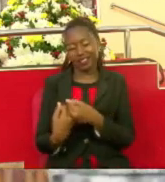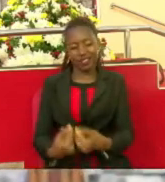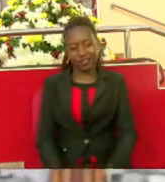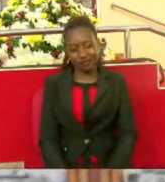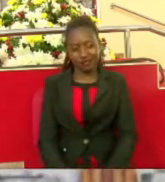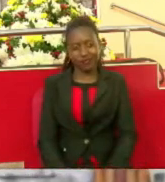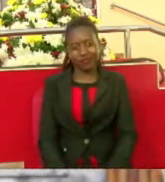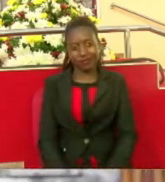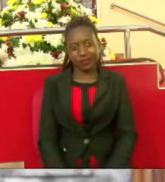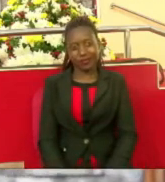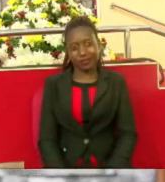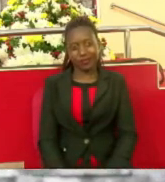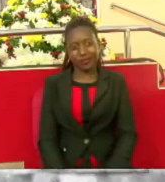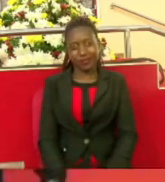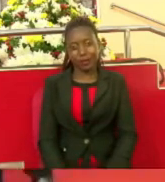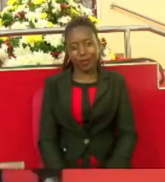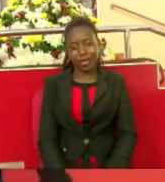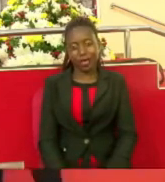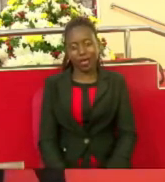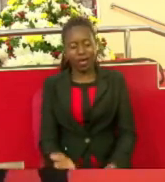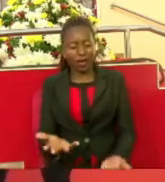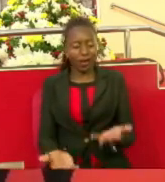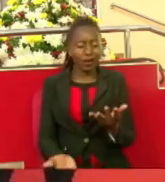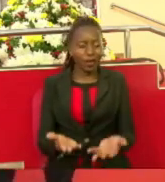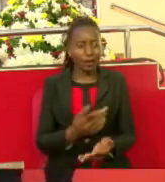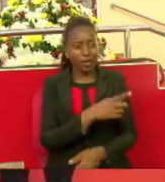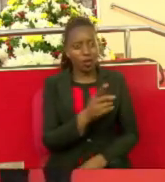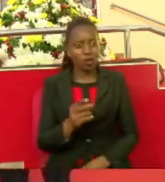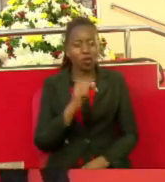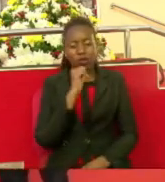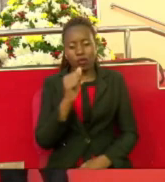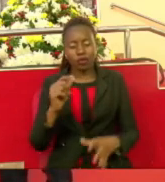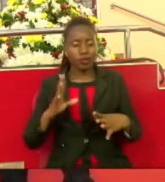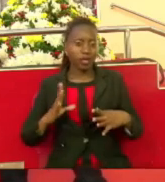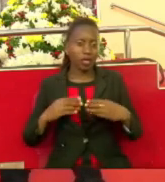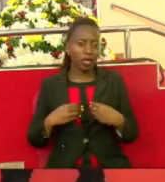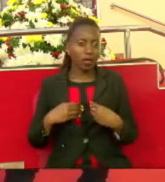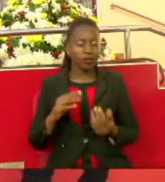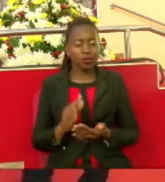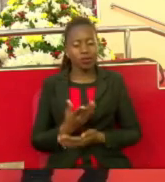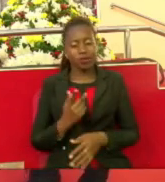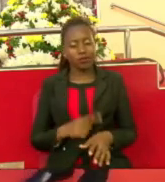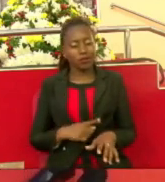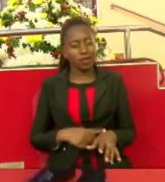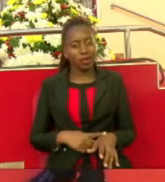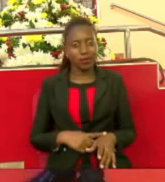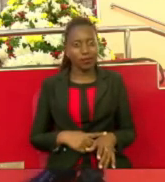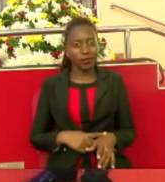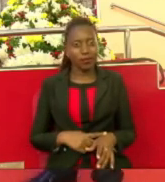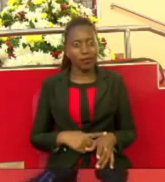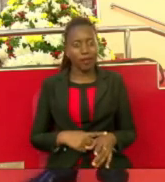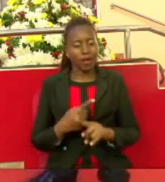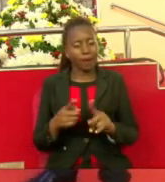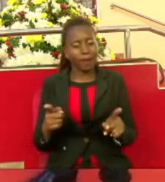pale bibi anakuja ibada ya pili. And maybe you have not been around for quite a while. Na labda hujakuwa hapa kwa wakati. But that time that you